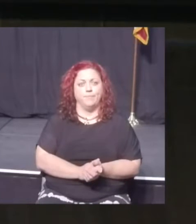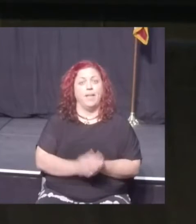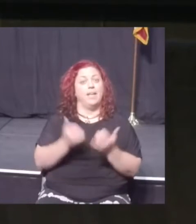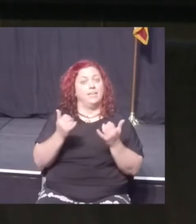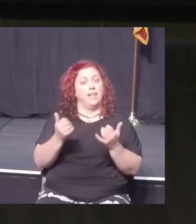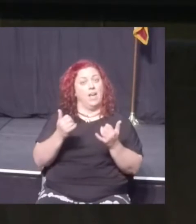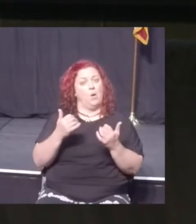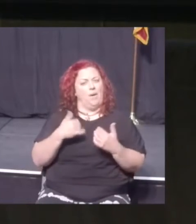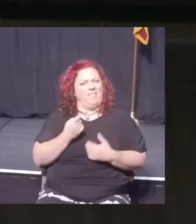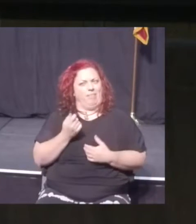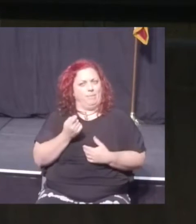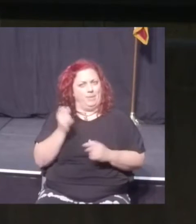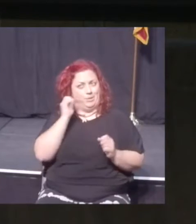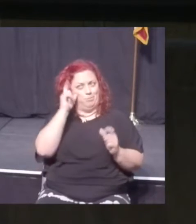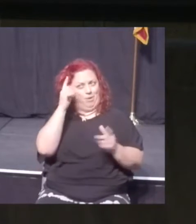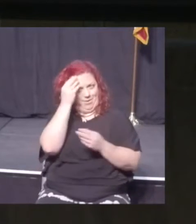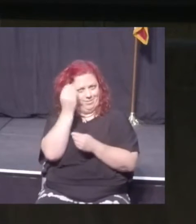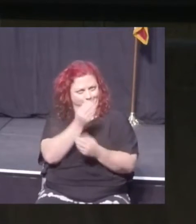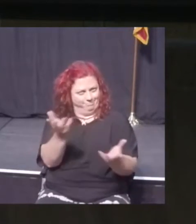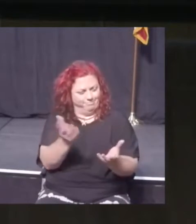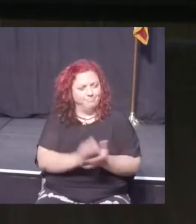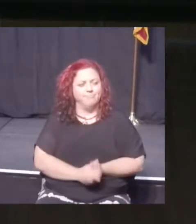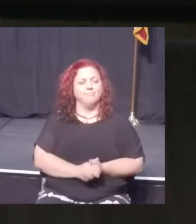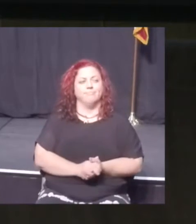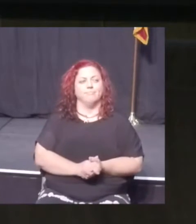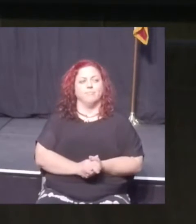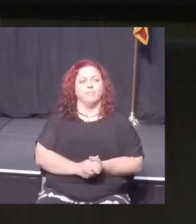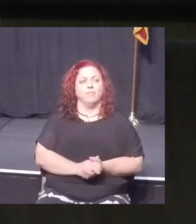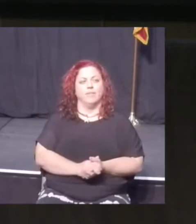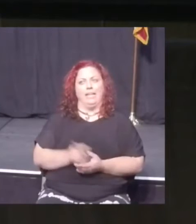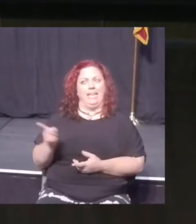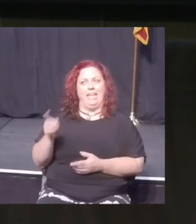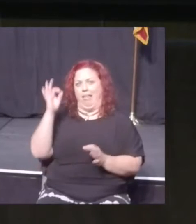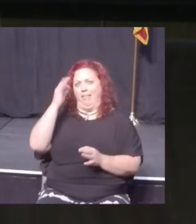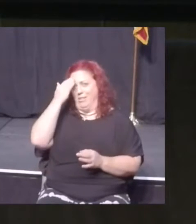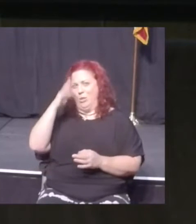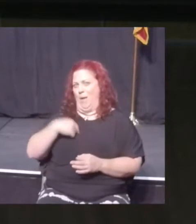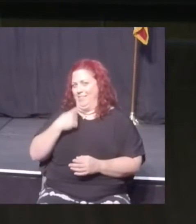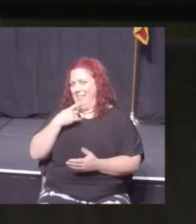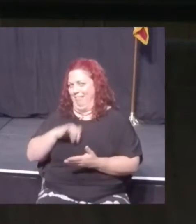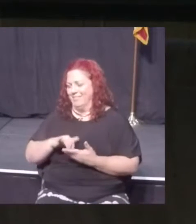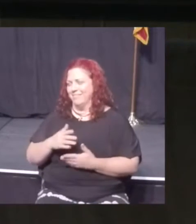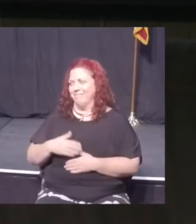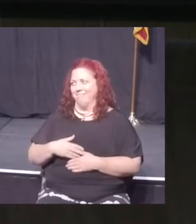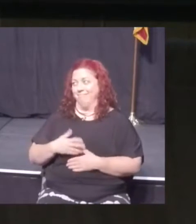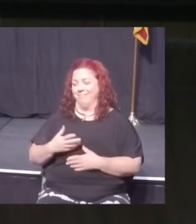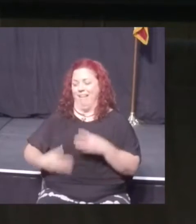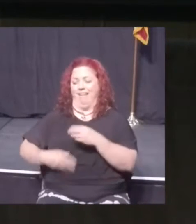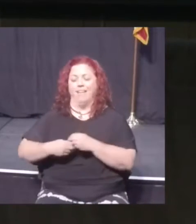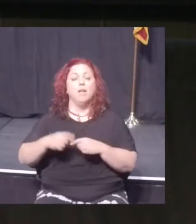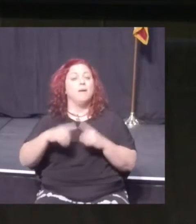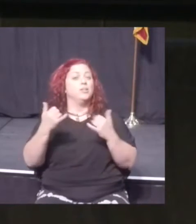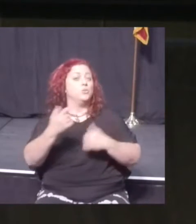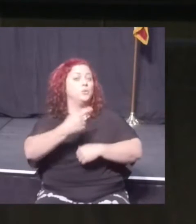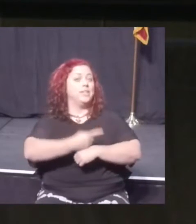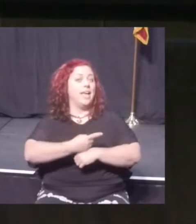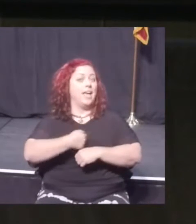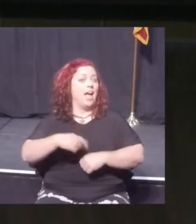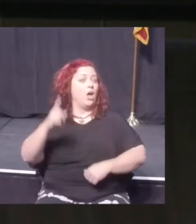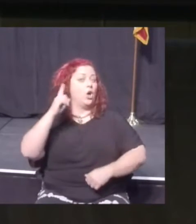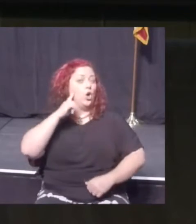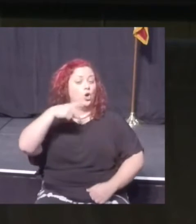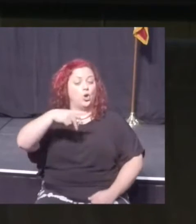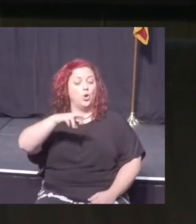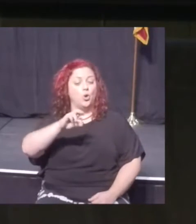Now I have a little surprise today. He doesn't know I'm going to say this, but today, I was told, is Provost